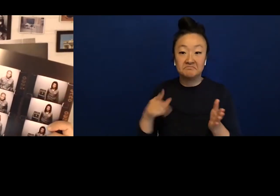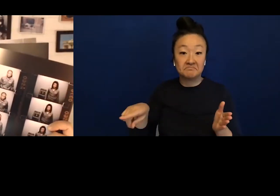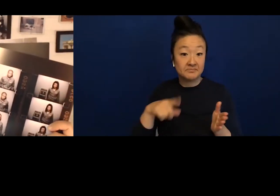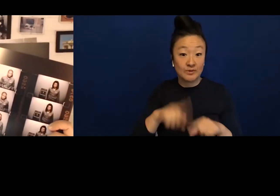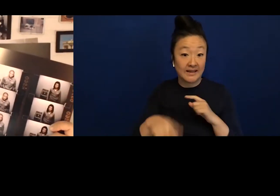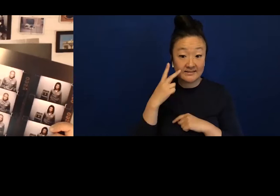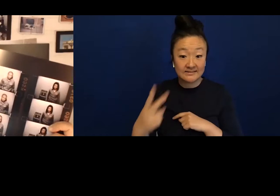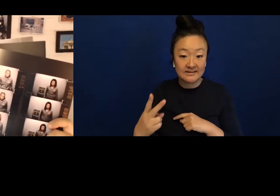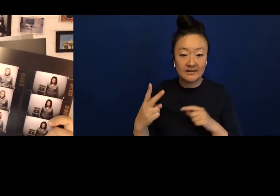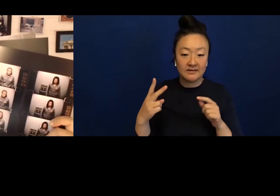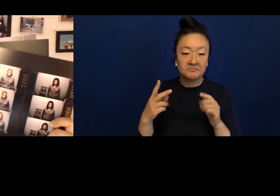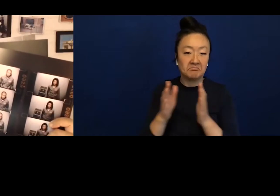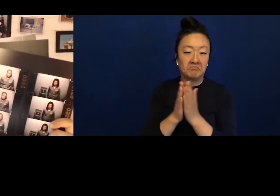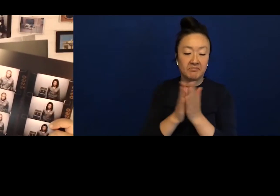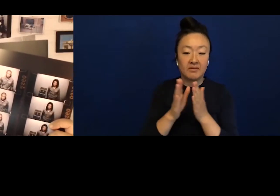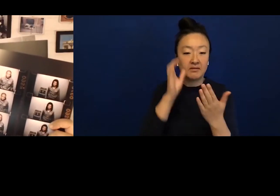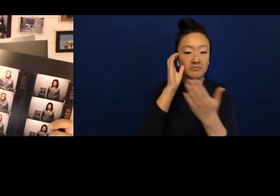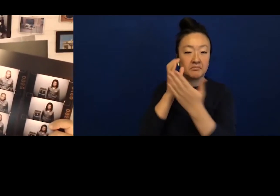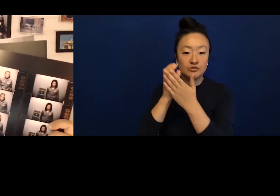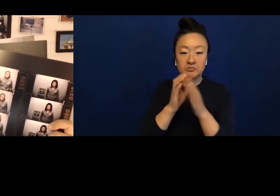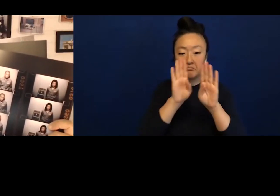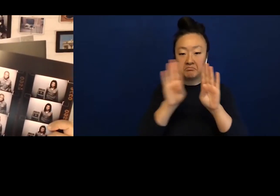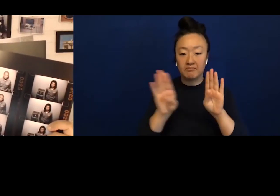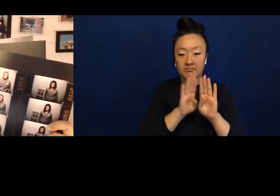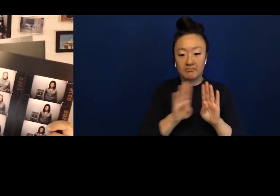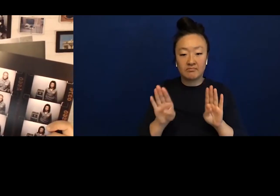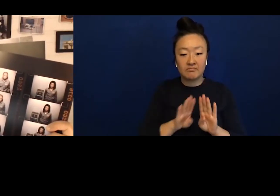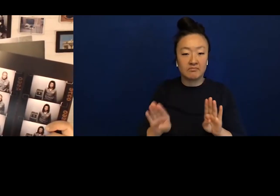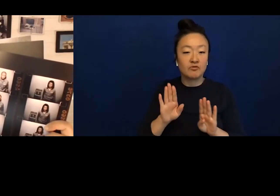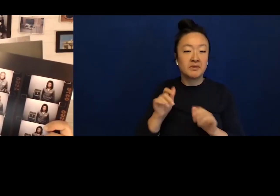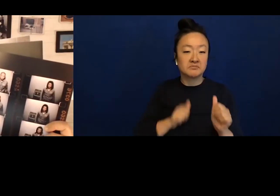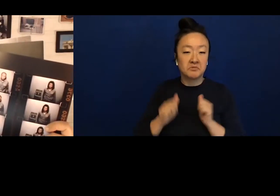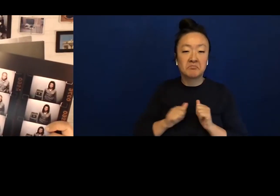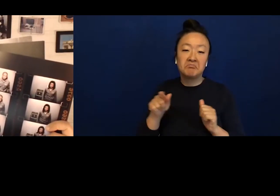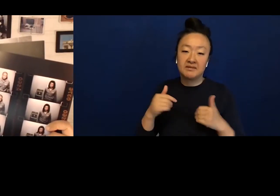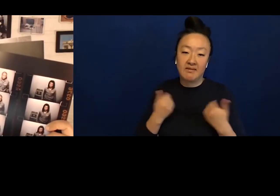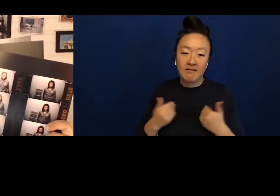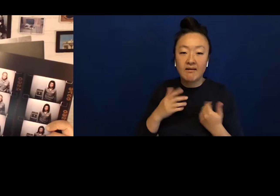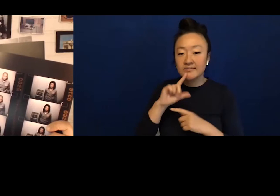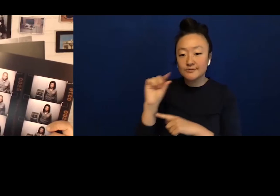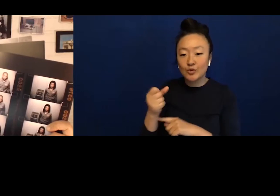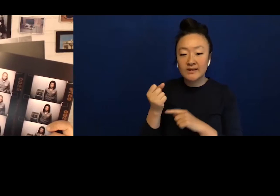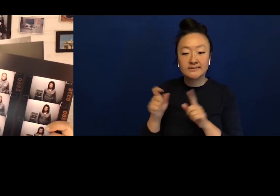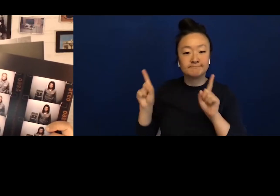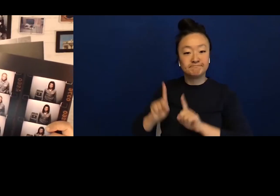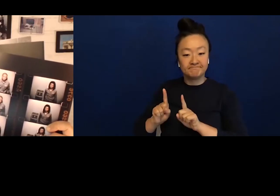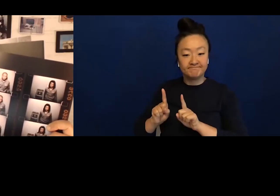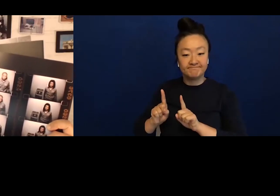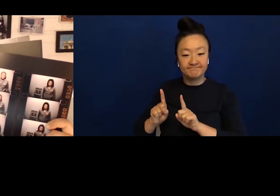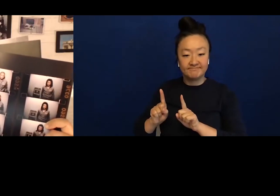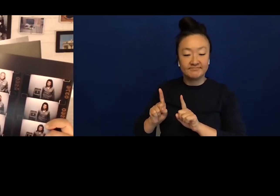It's stills from his performance where he's very young. He's like in his 20s, standing next to a punch